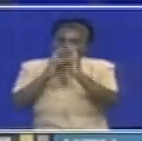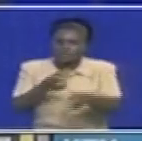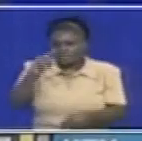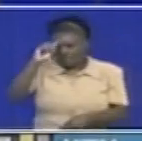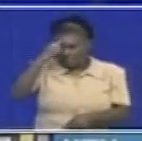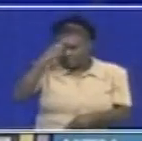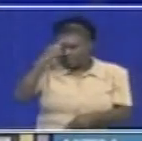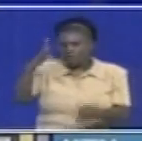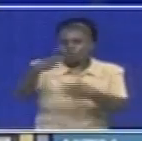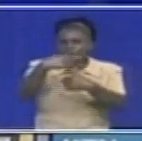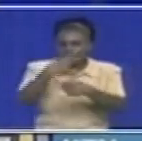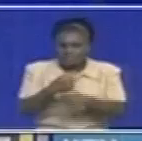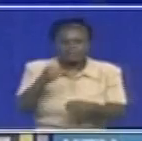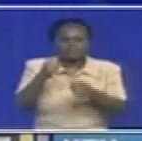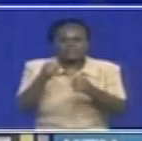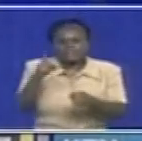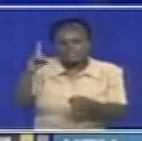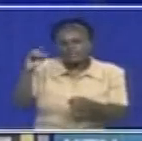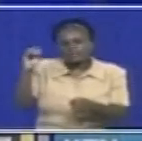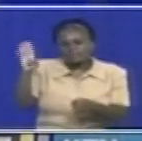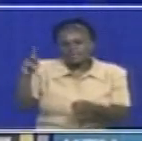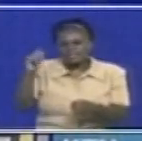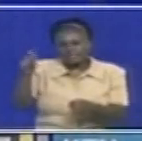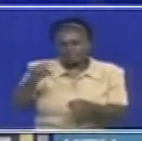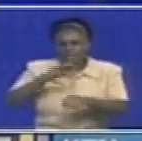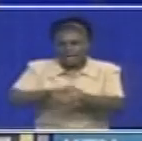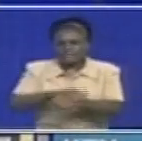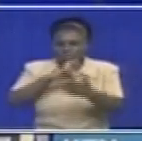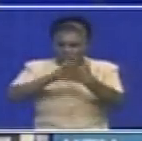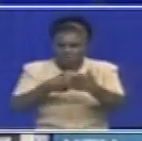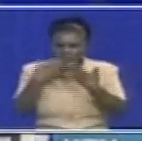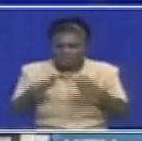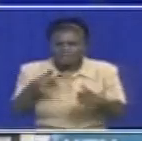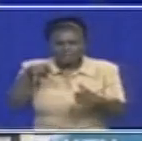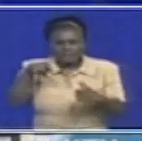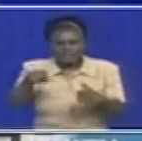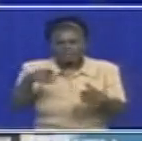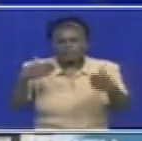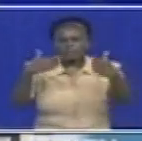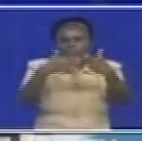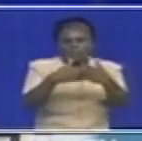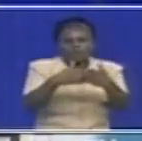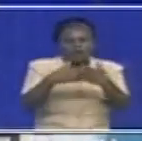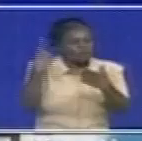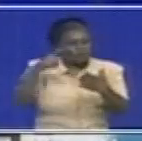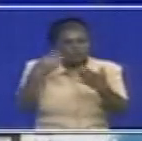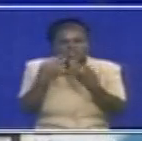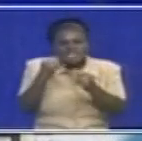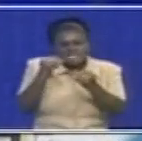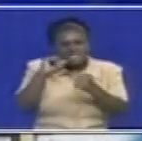Olive Telecommunications PVT Limited that had been awarded the tender has now been locked out of the fresh tender